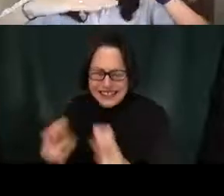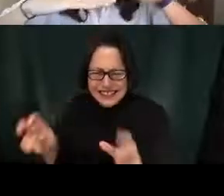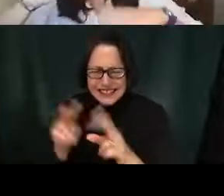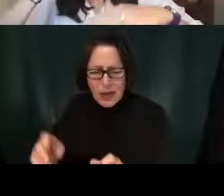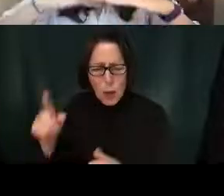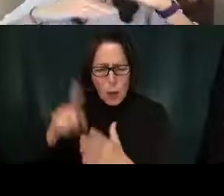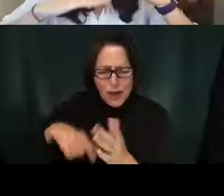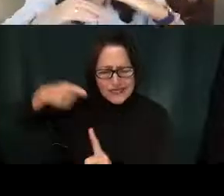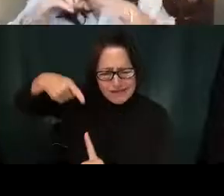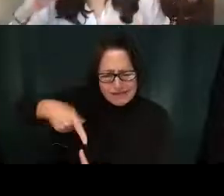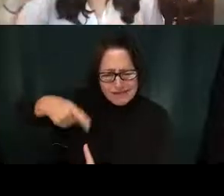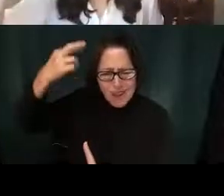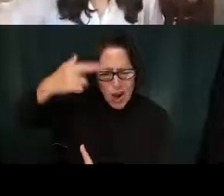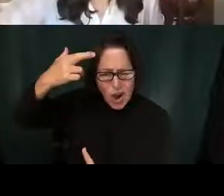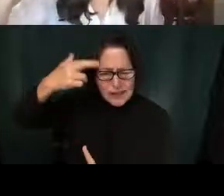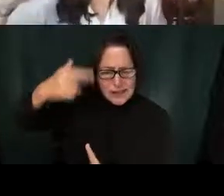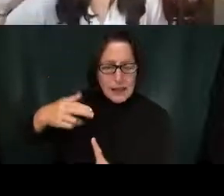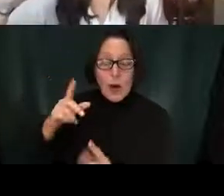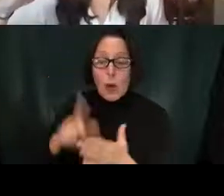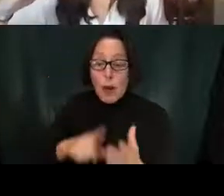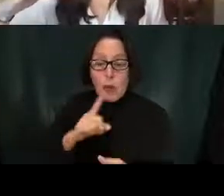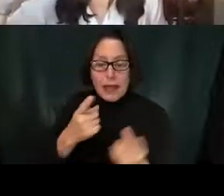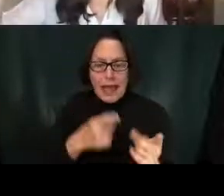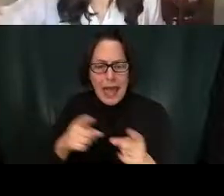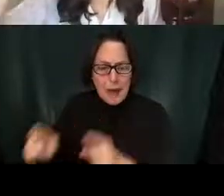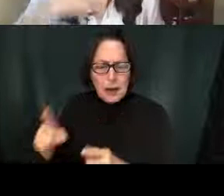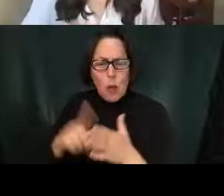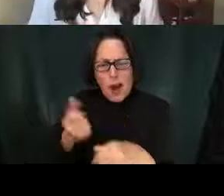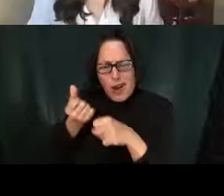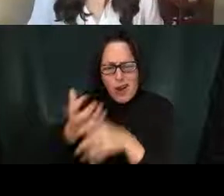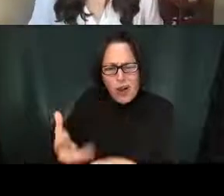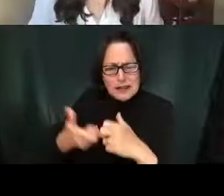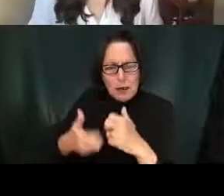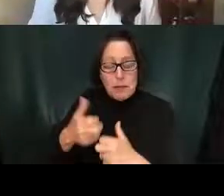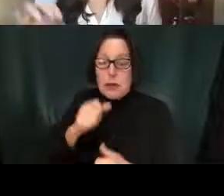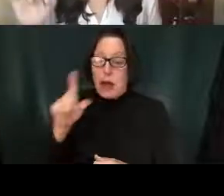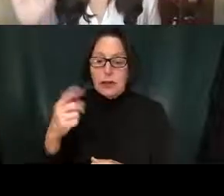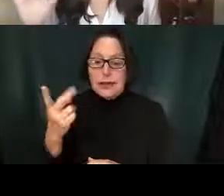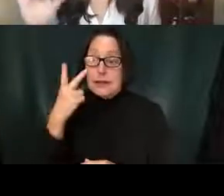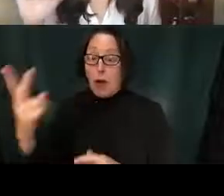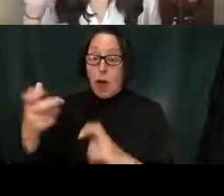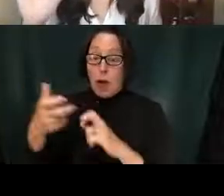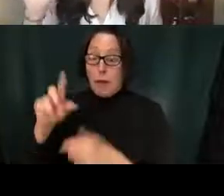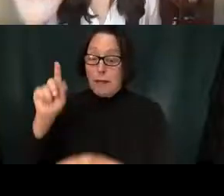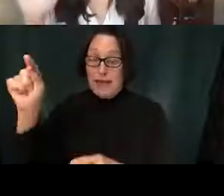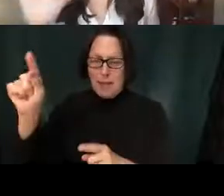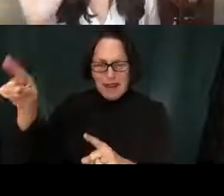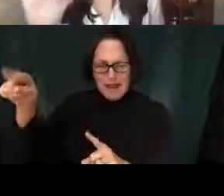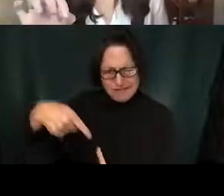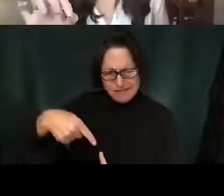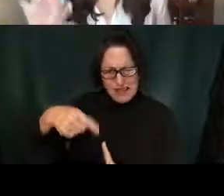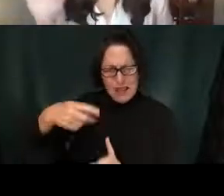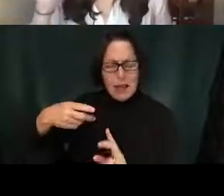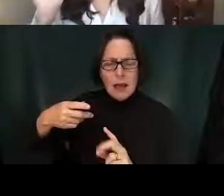cause. What is really happening? What was the real cause, not just the presenting cause? Why can be a really important and